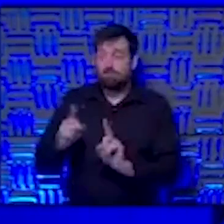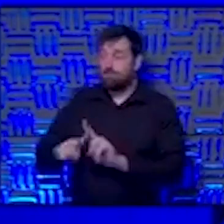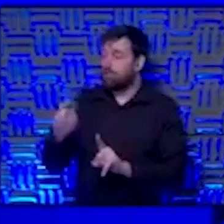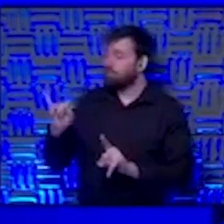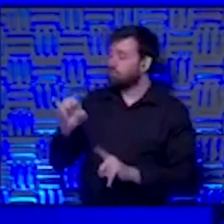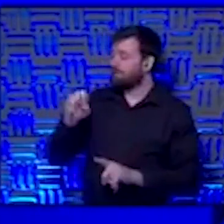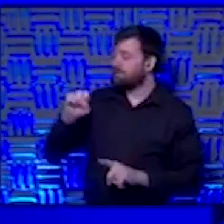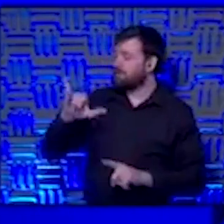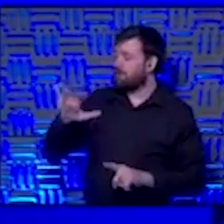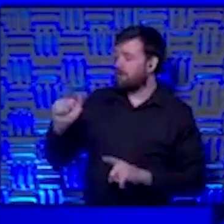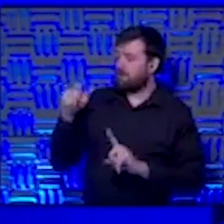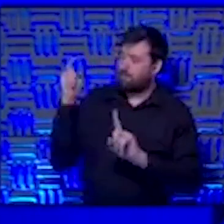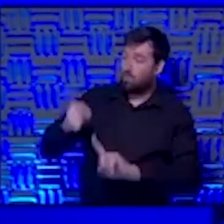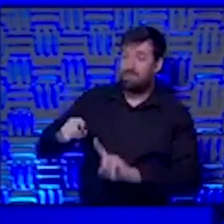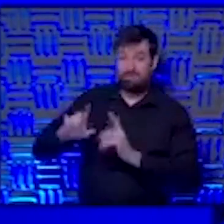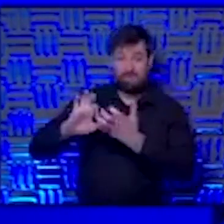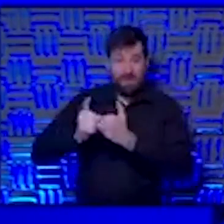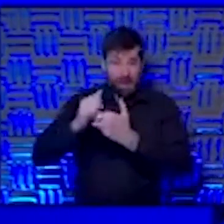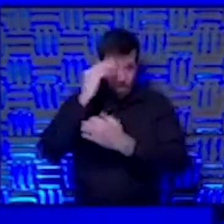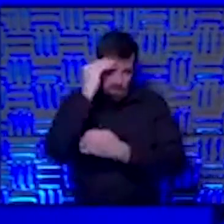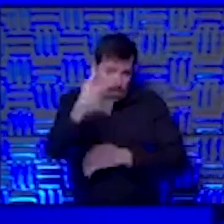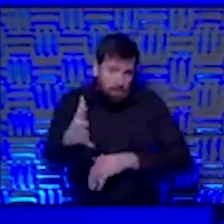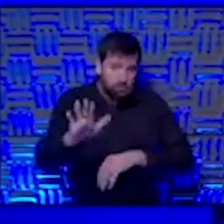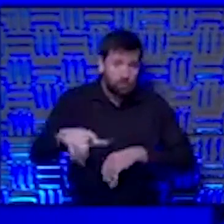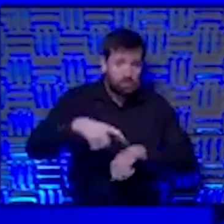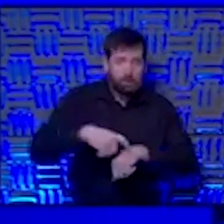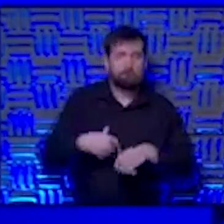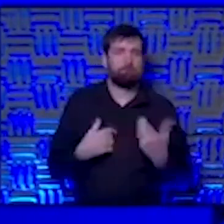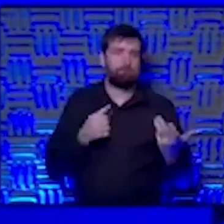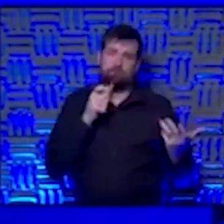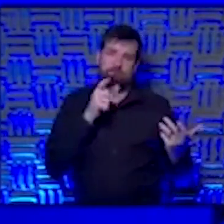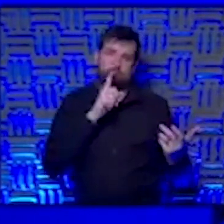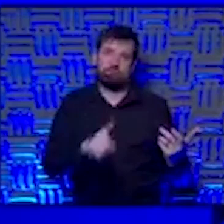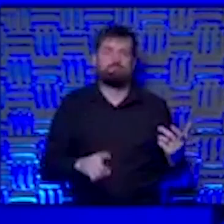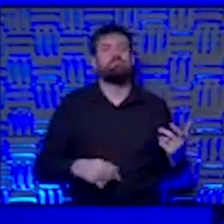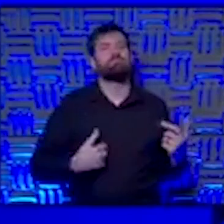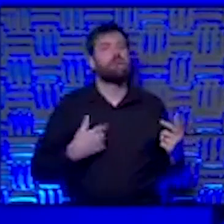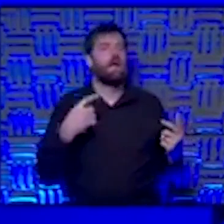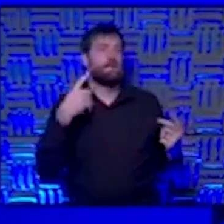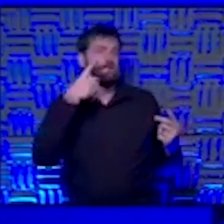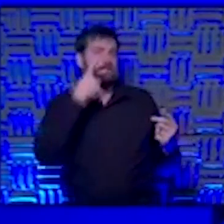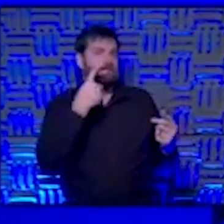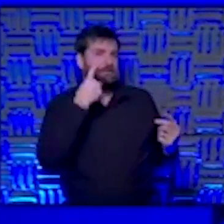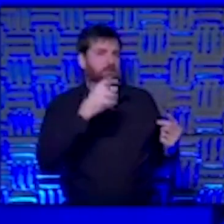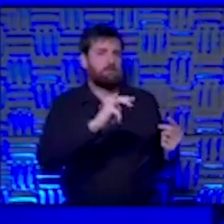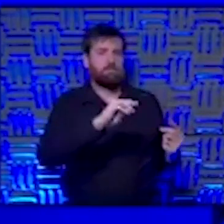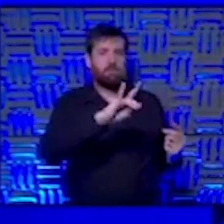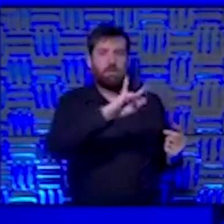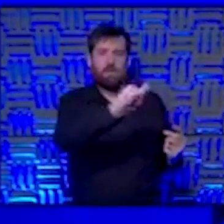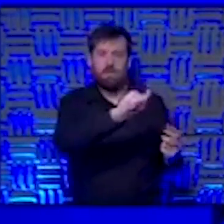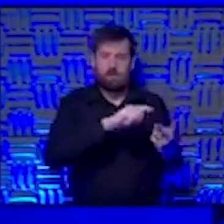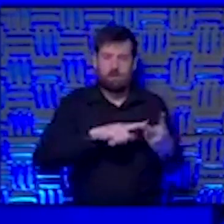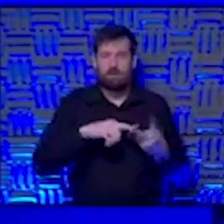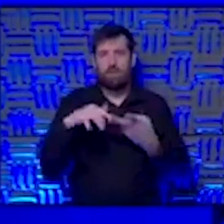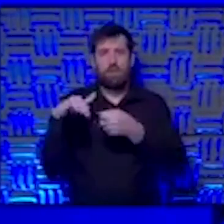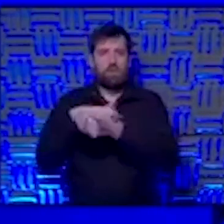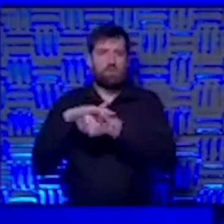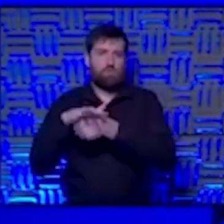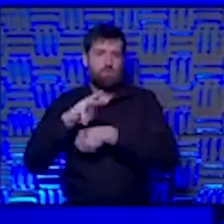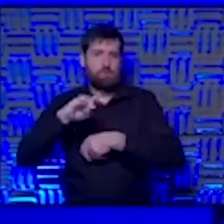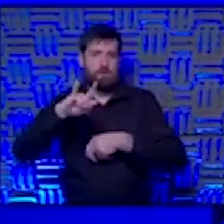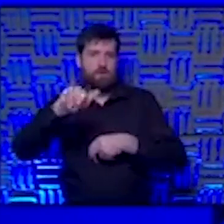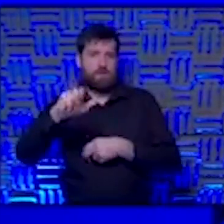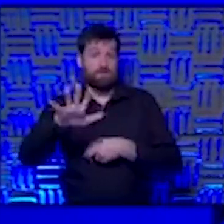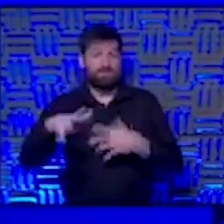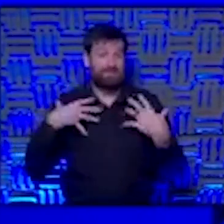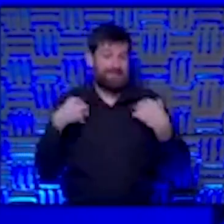not really clear how you'll be notified, who will, I'm sure in the news media and, again, local media outlets with their local